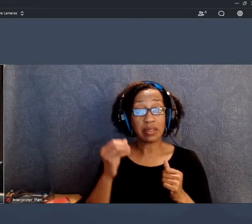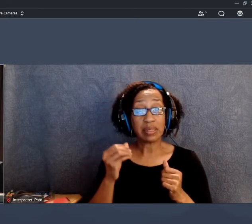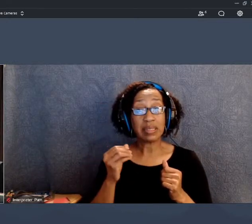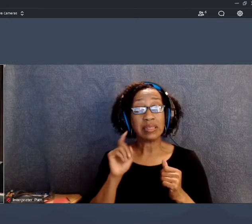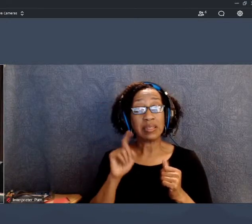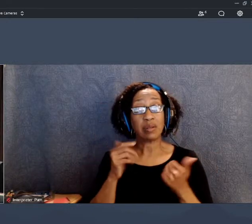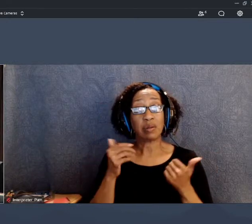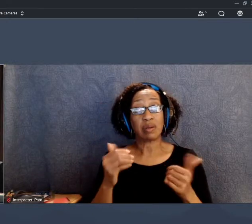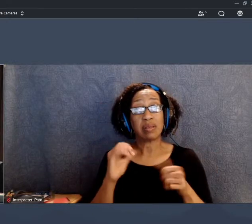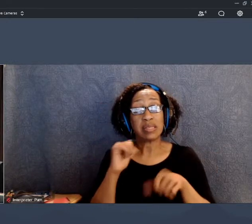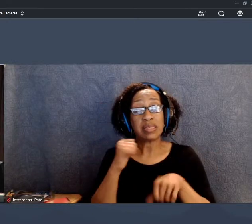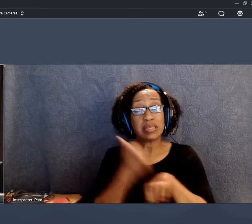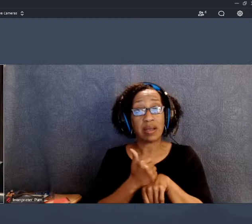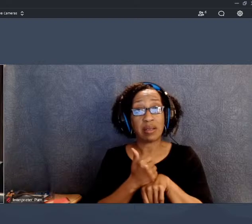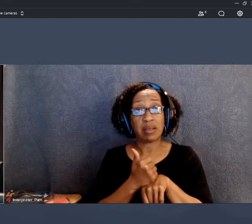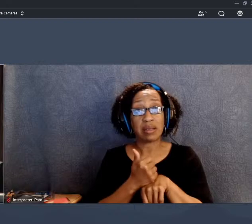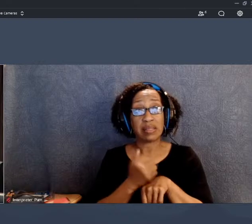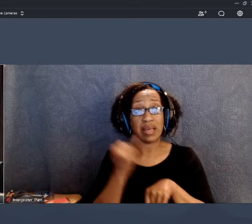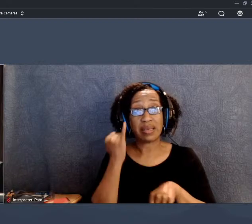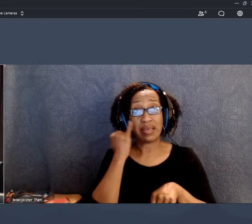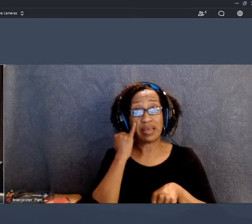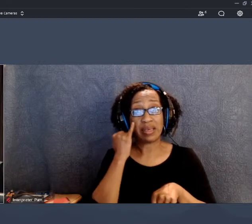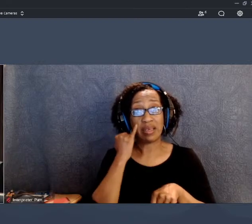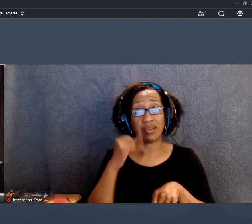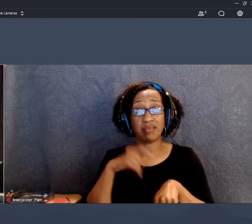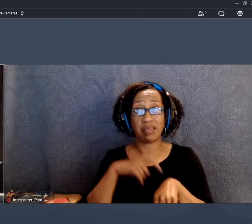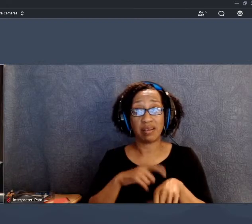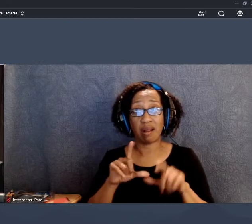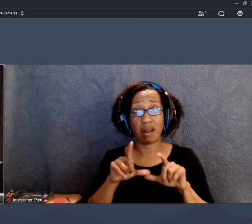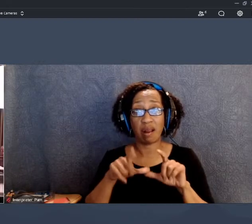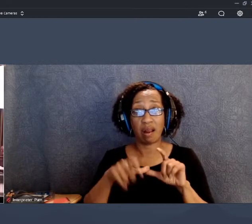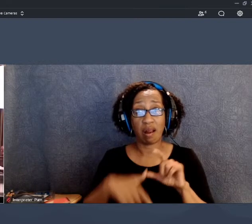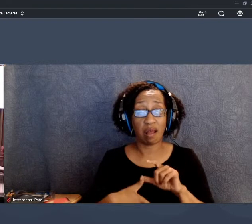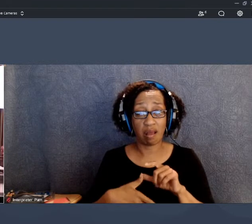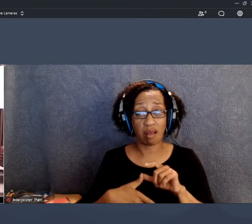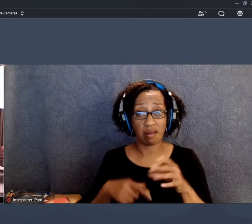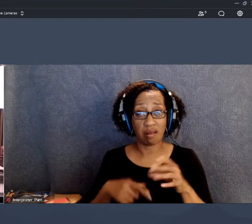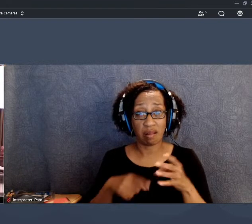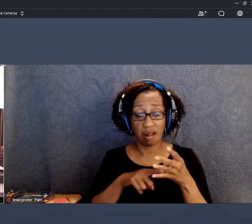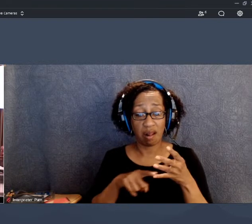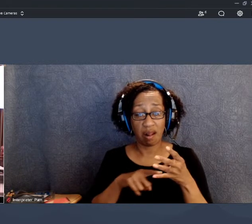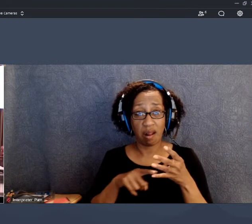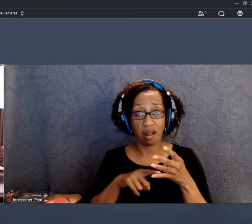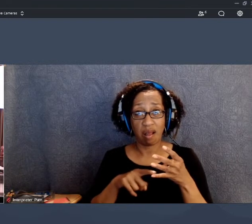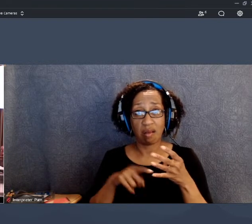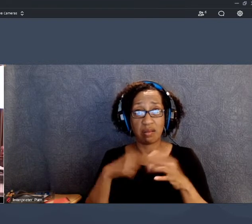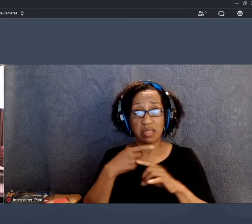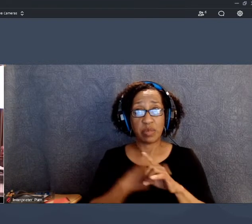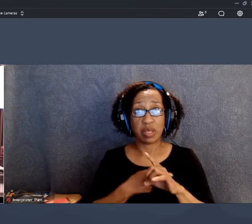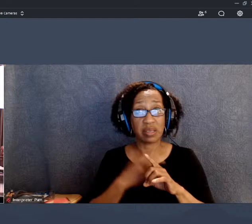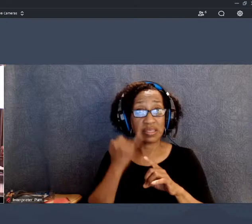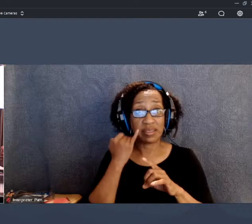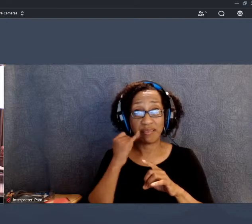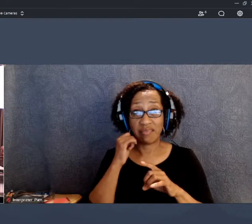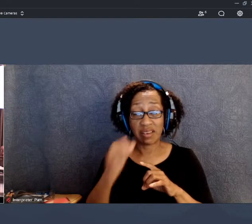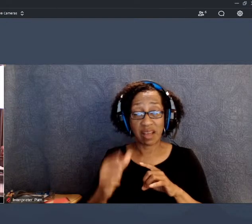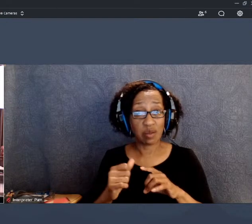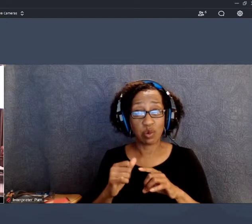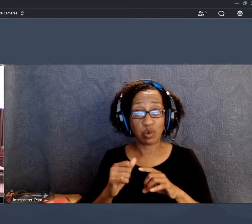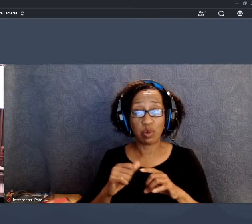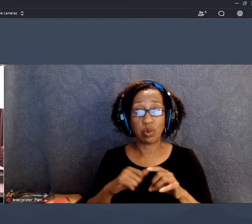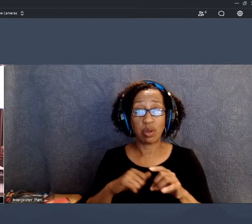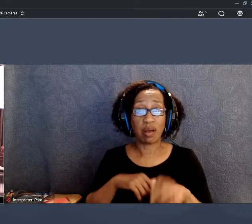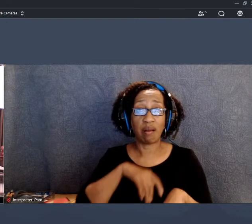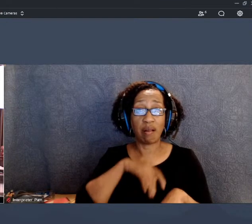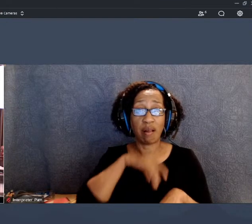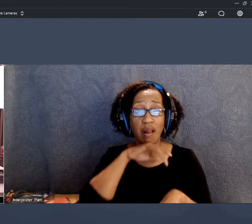the moratorium is at the end of this month. Otherwise, we could have trash everywhere. Director Connect, can you please? Yeah, I would like to add, I know